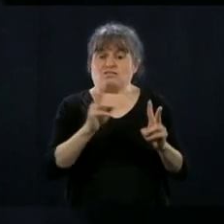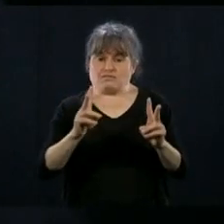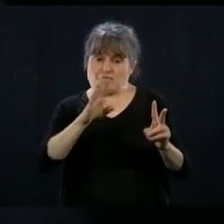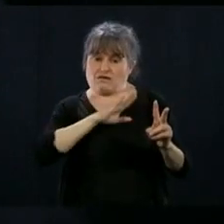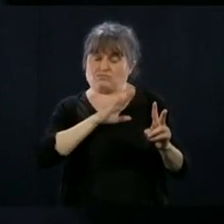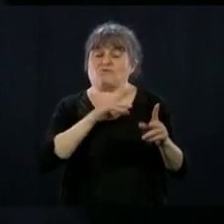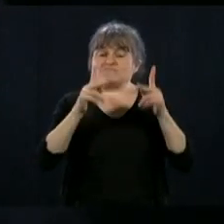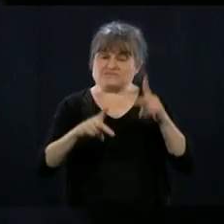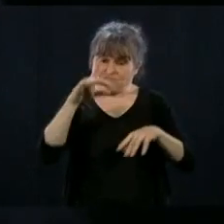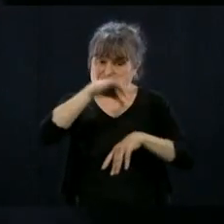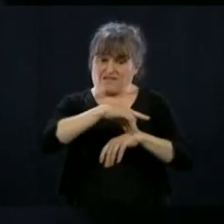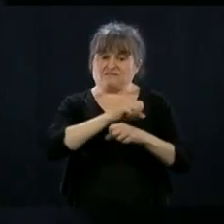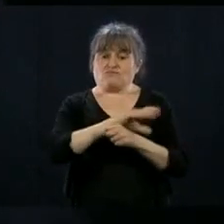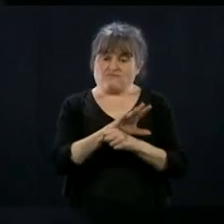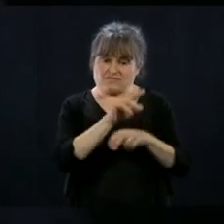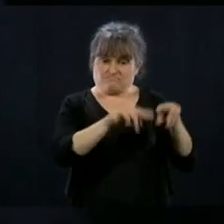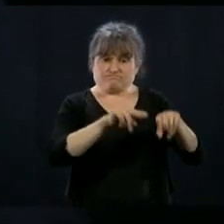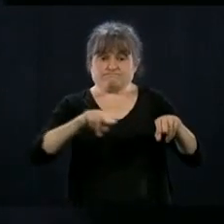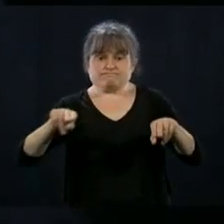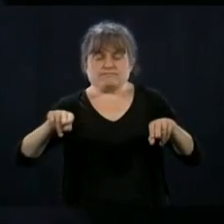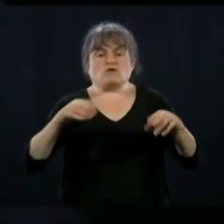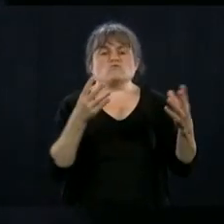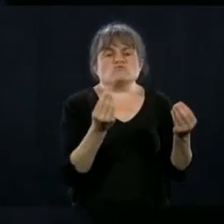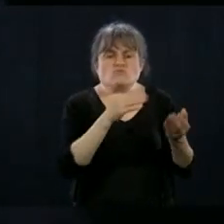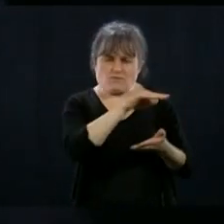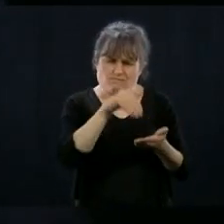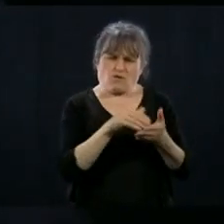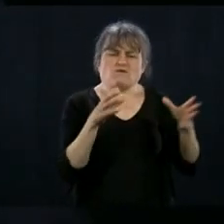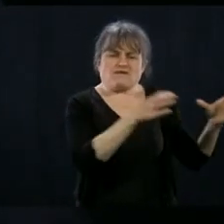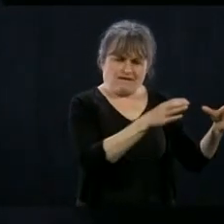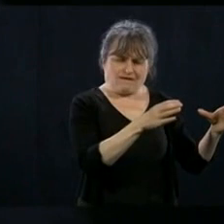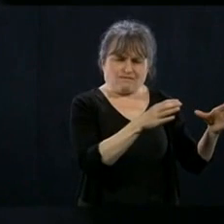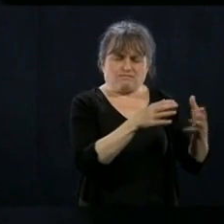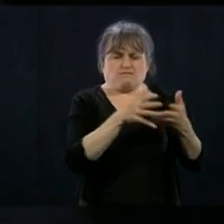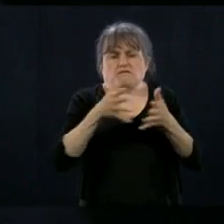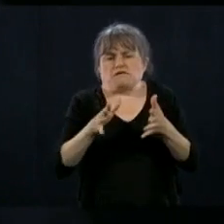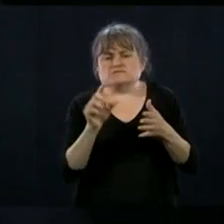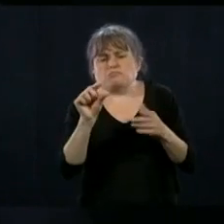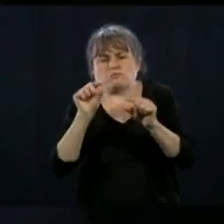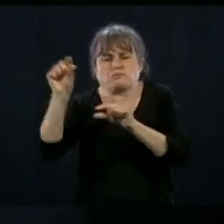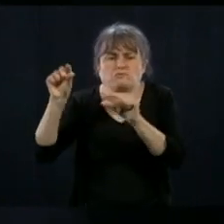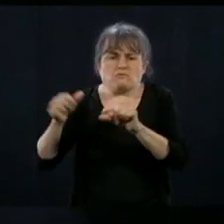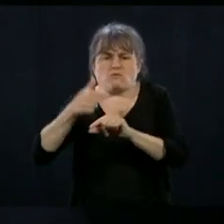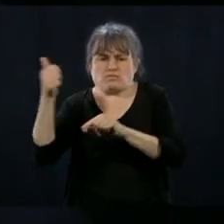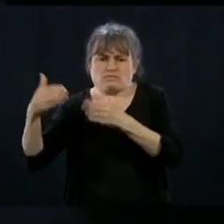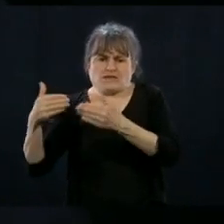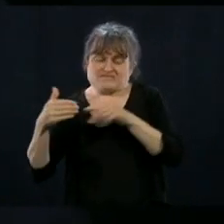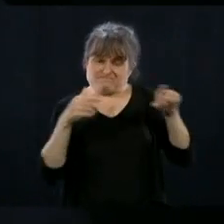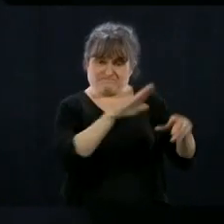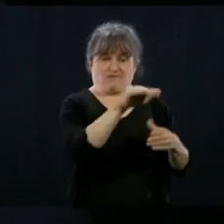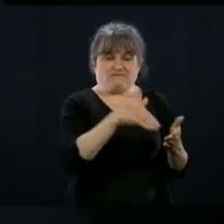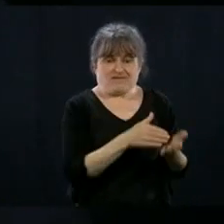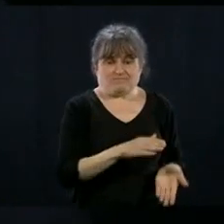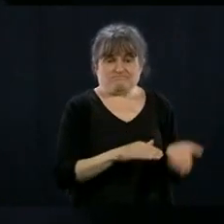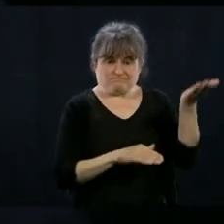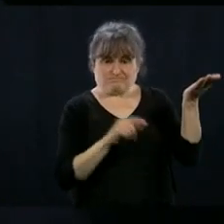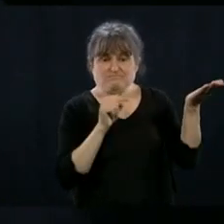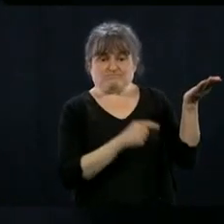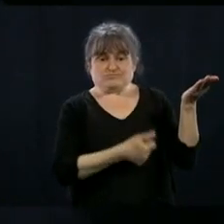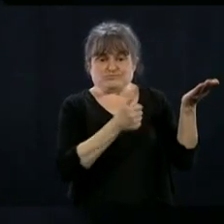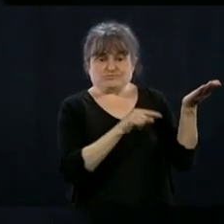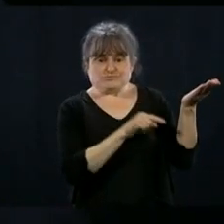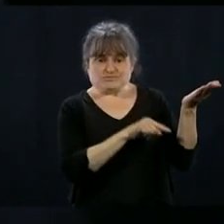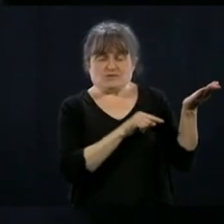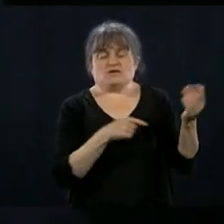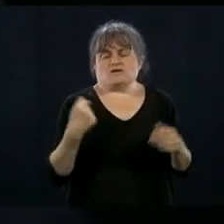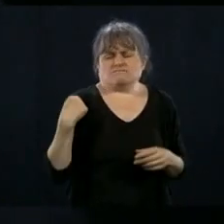region. So we are following the situation very closely. In Montreal, we've seen it over the past few hours.